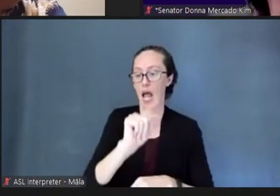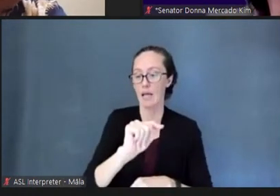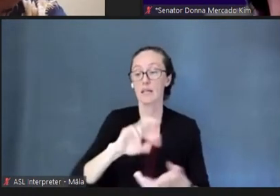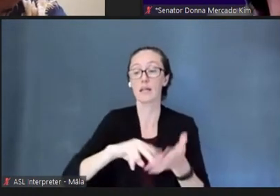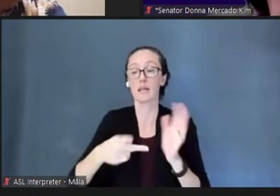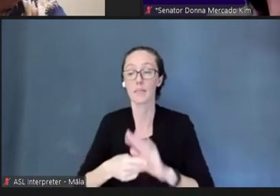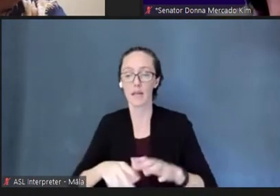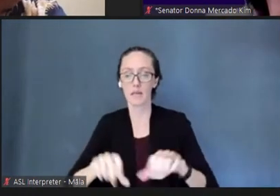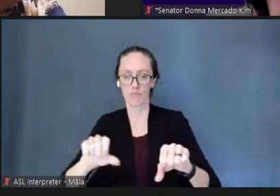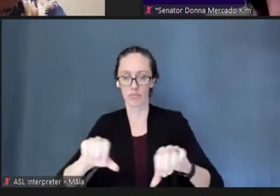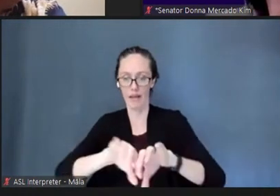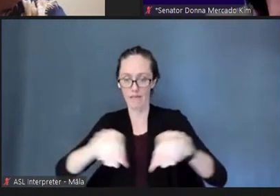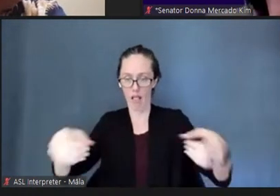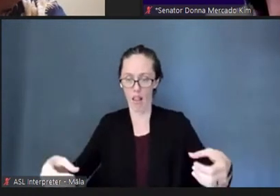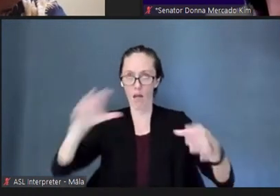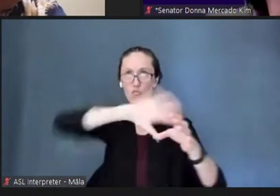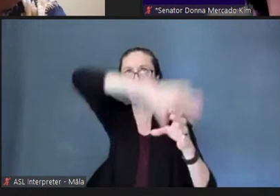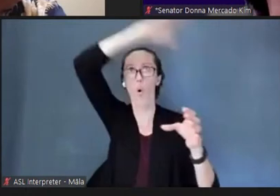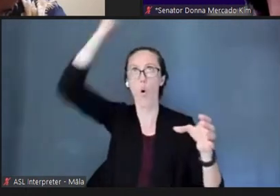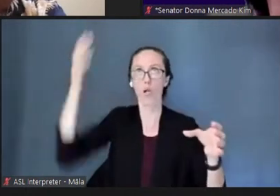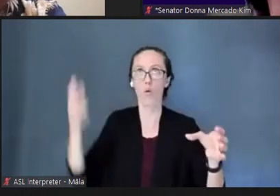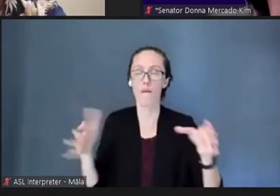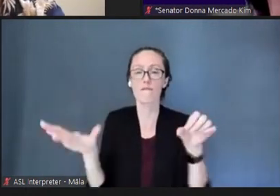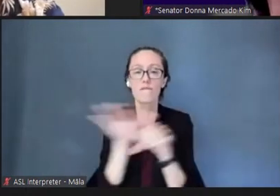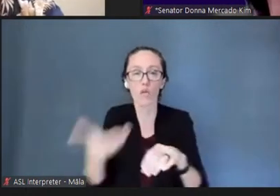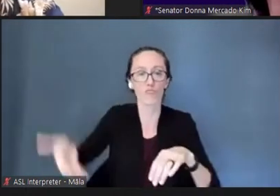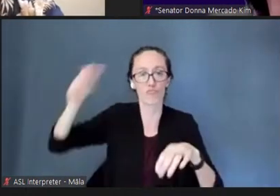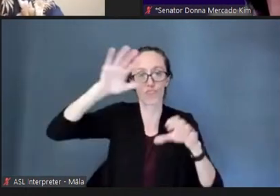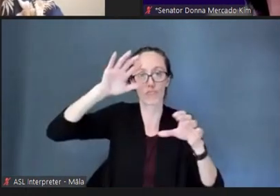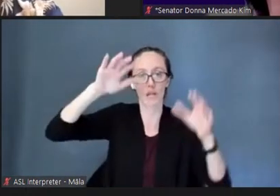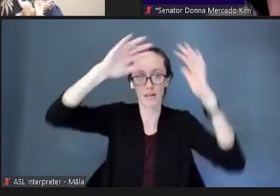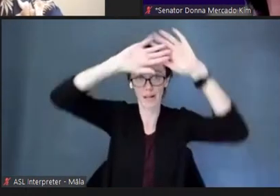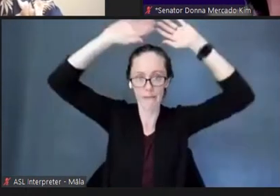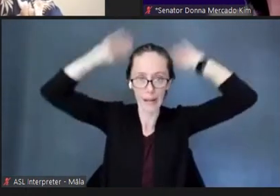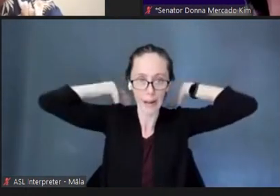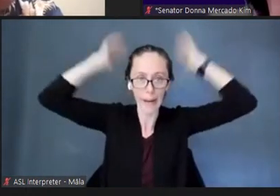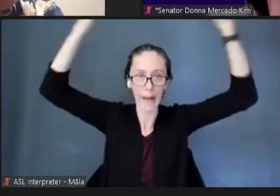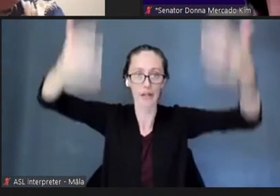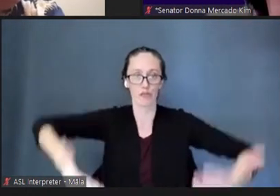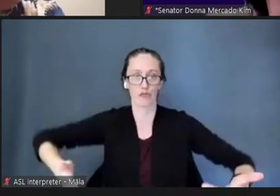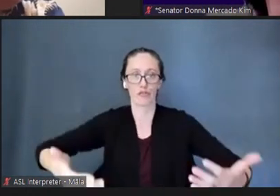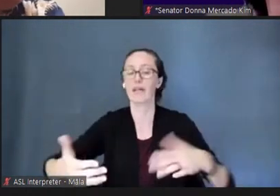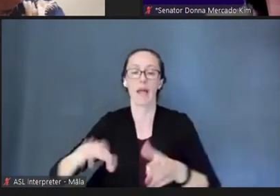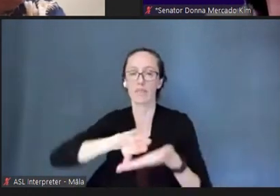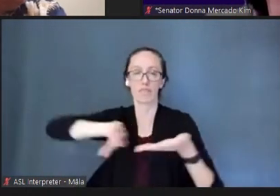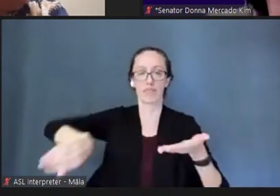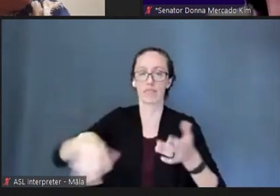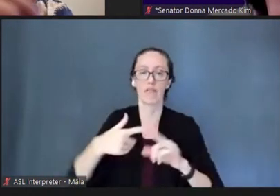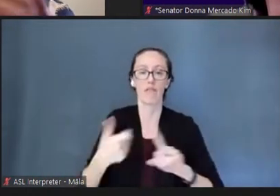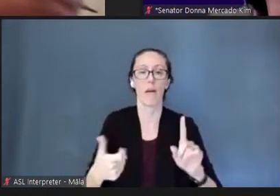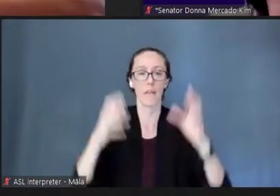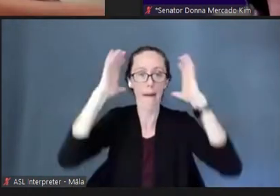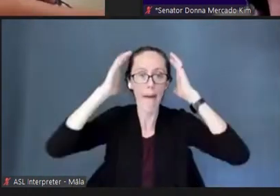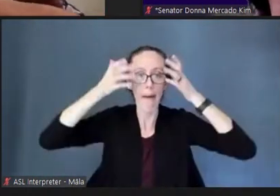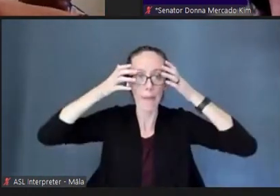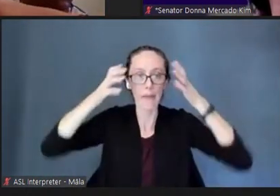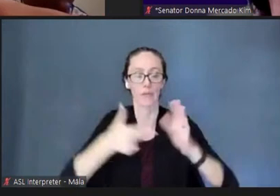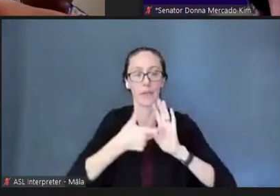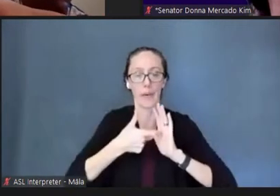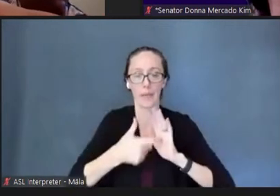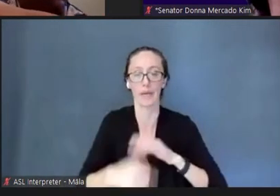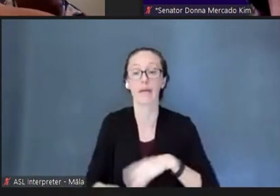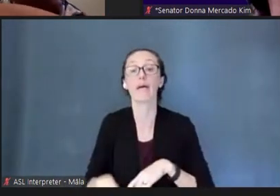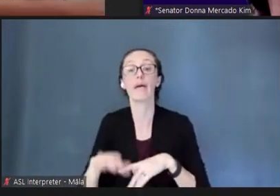with a roll bar, roll cage, or fully enclosed cabs from the safety helmet requirement. Recommendation here is to